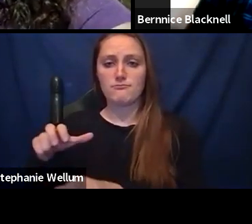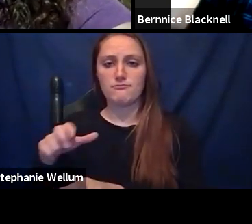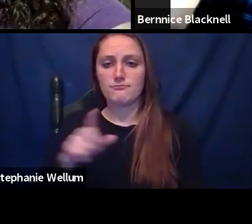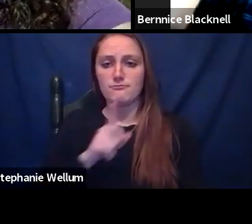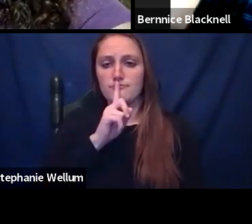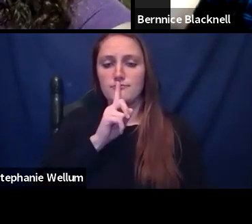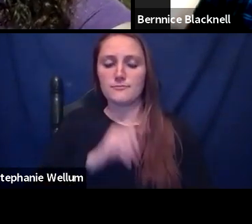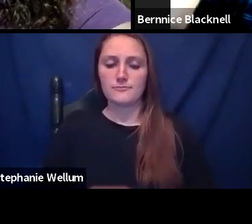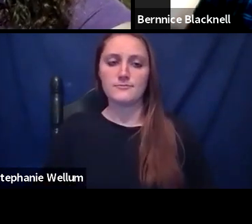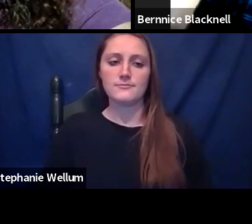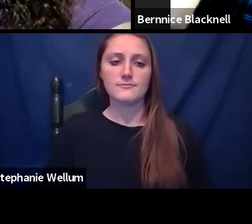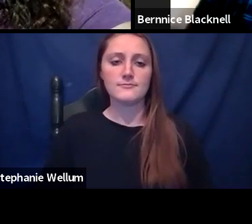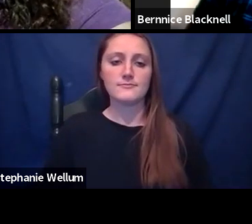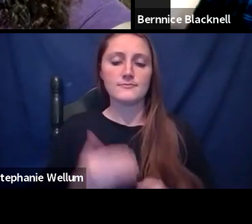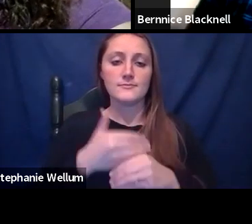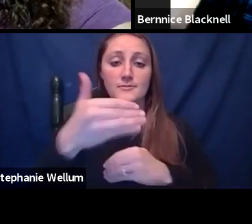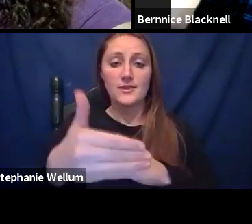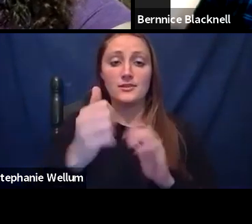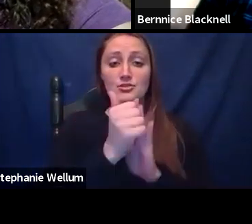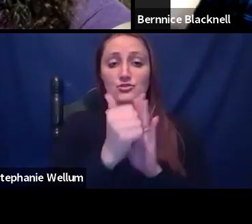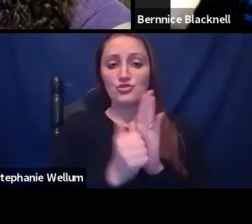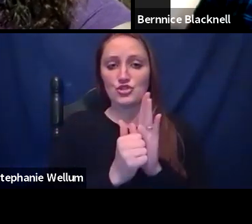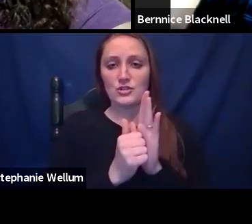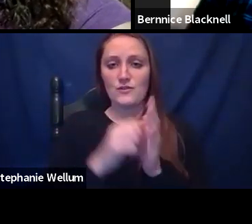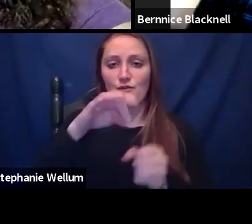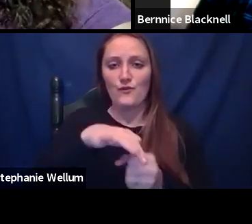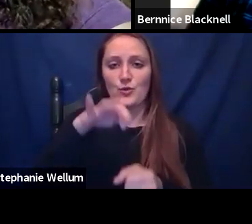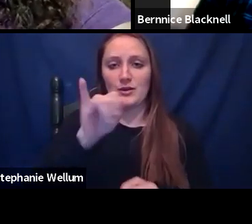Next on the agenda, voting item.